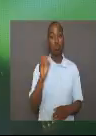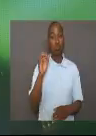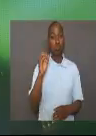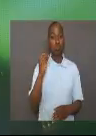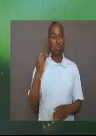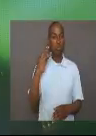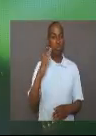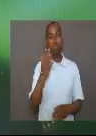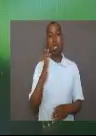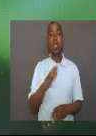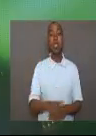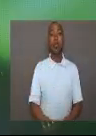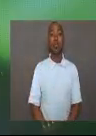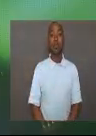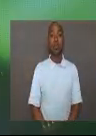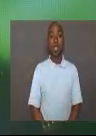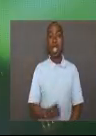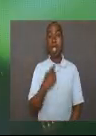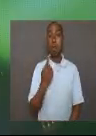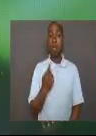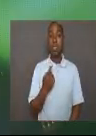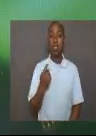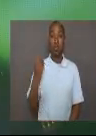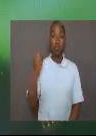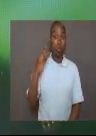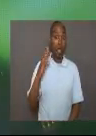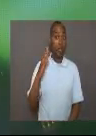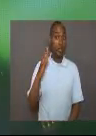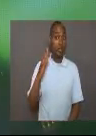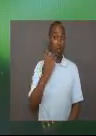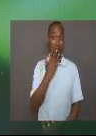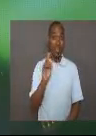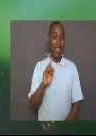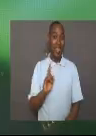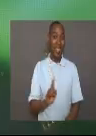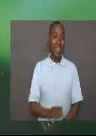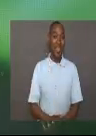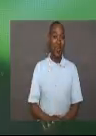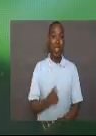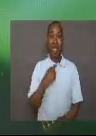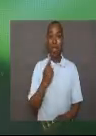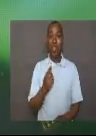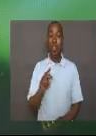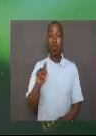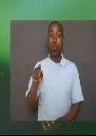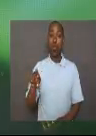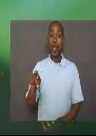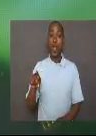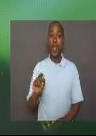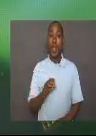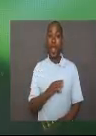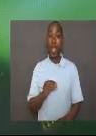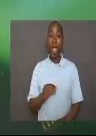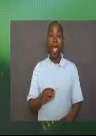veins that carry bright red blood are the pulmonary and umbilical veins.